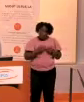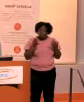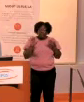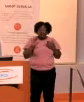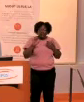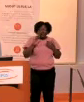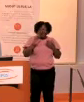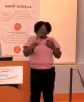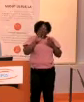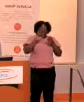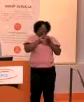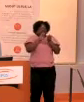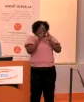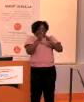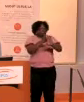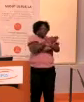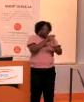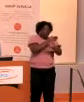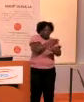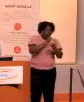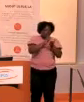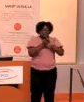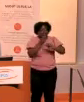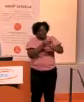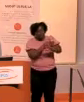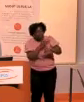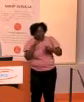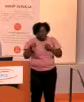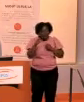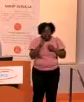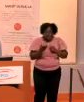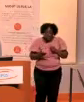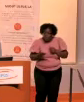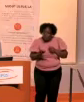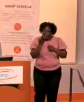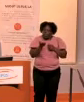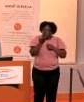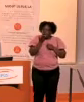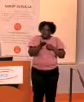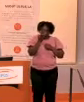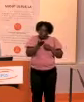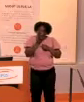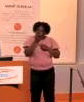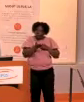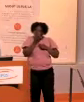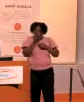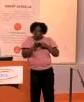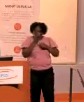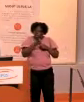previous guidelines. The previous guidelines had recommended much higher doses of prednisone and